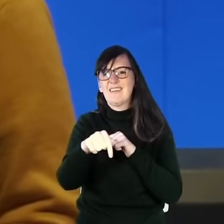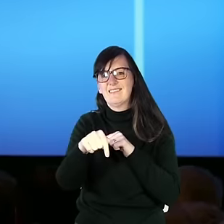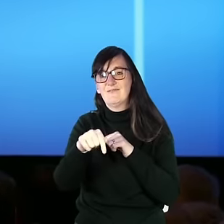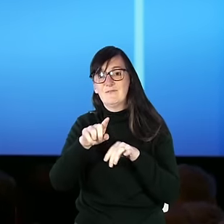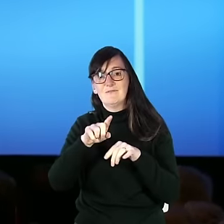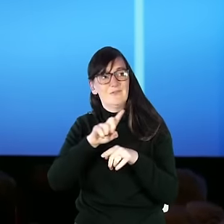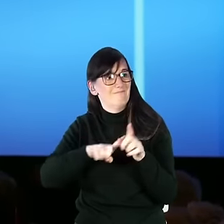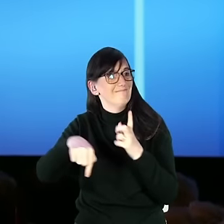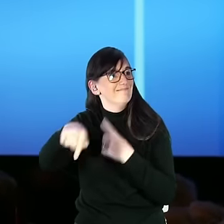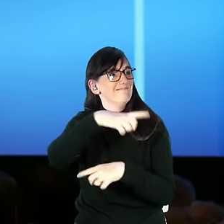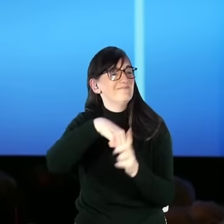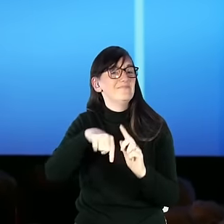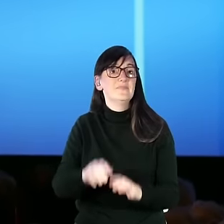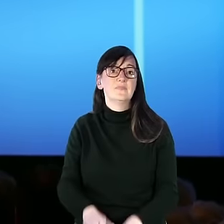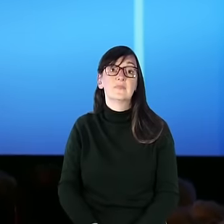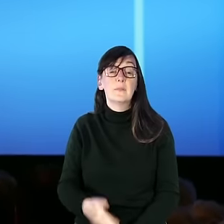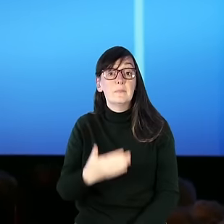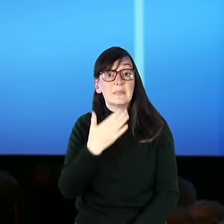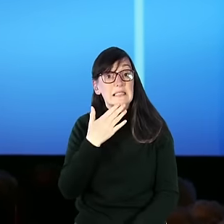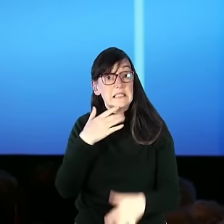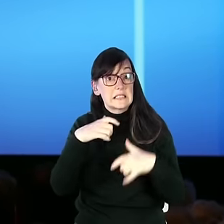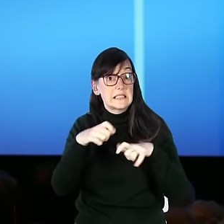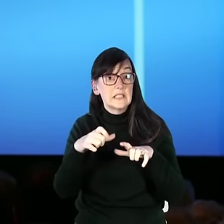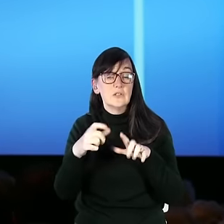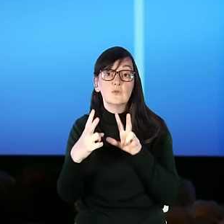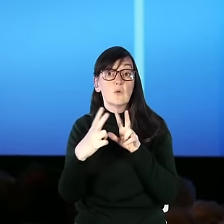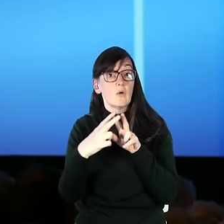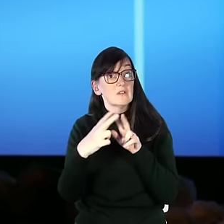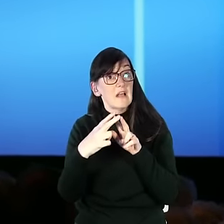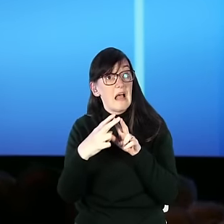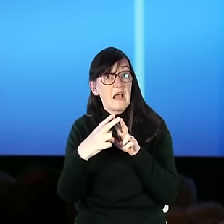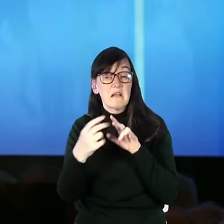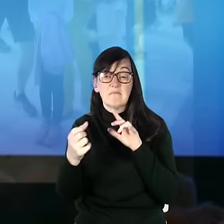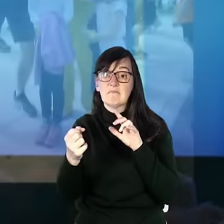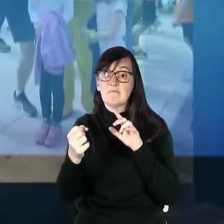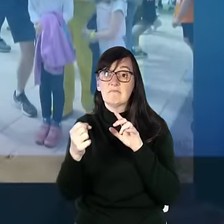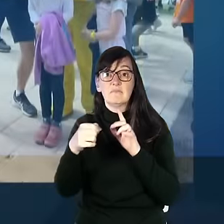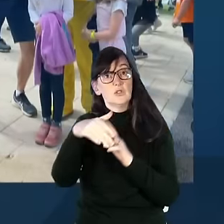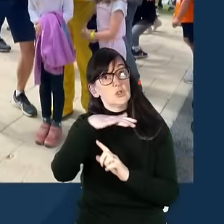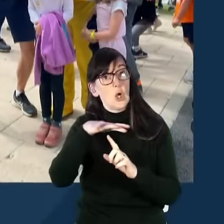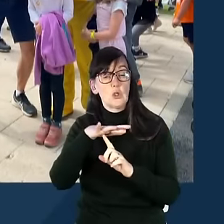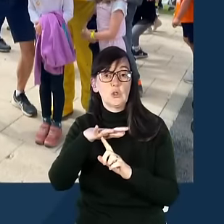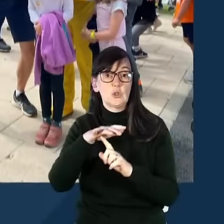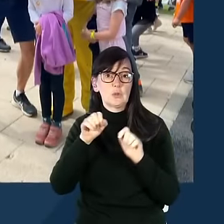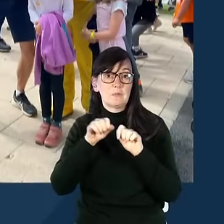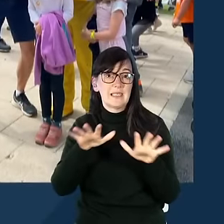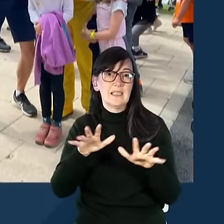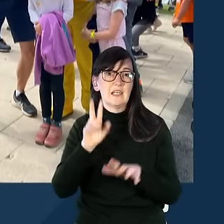us. Do keep in contact with us via the delights of social media. Our hashtag is